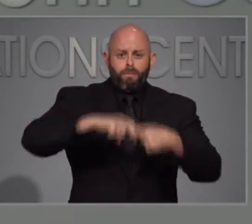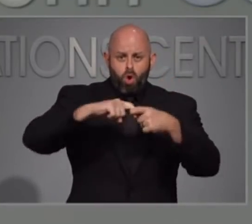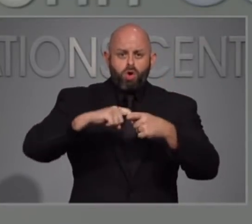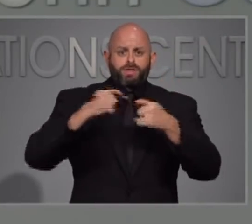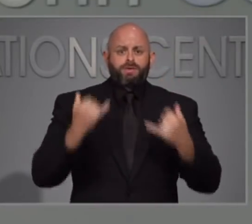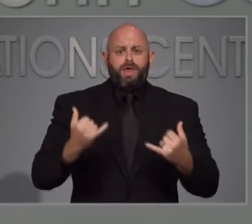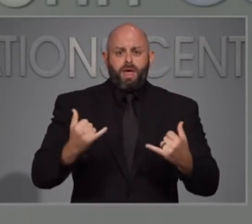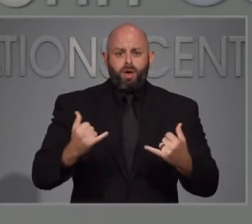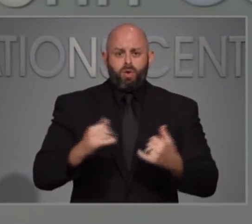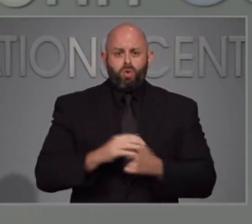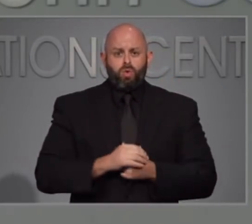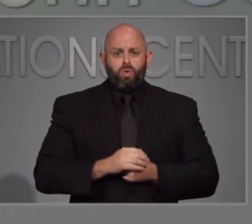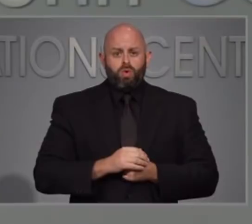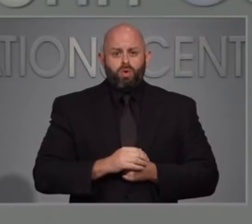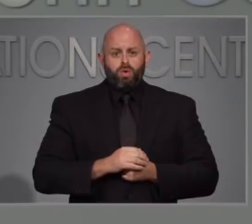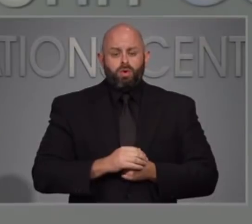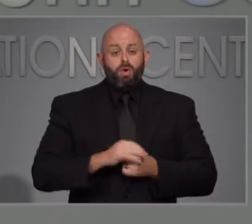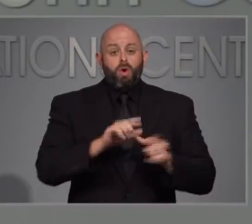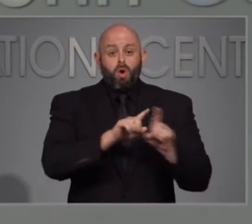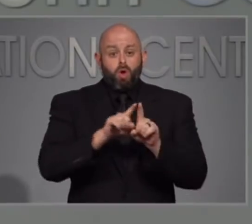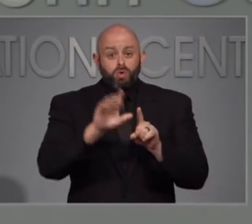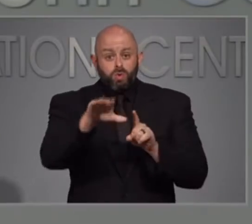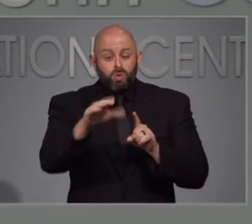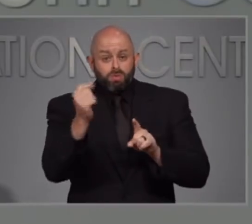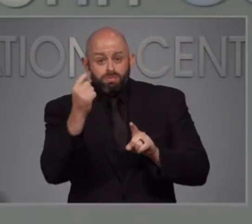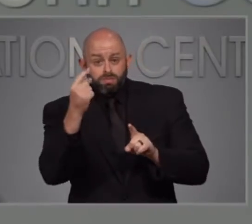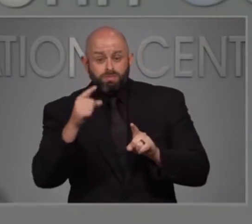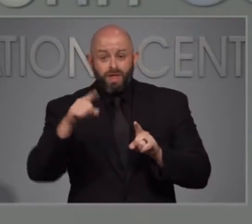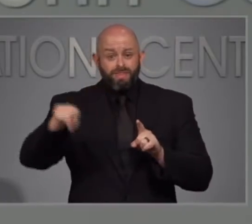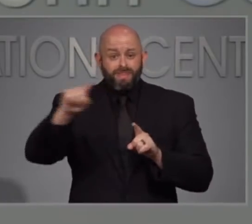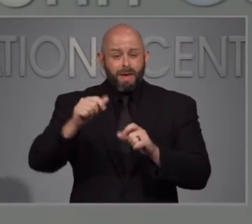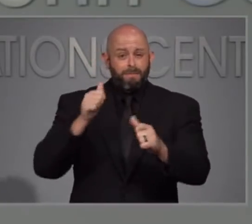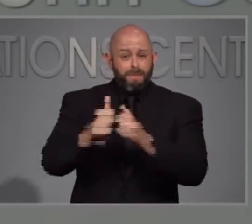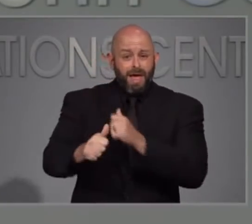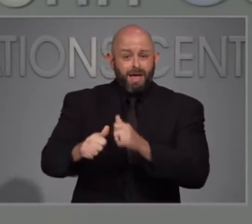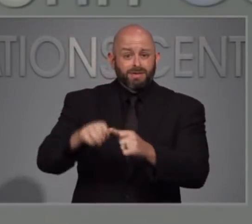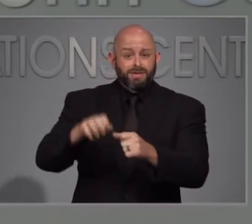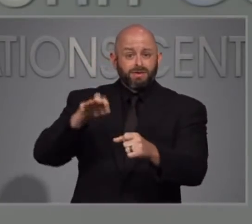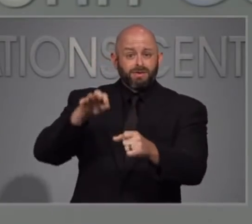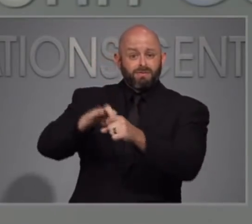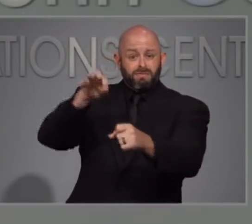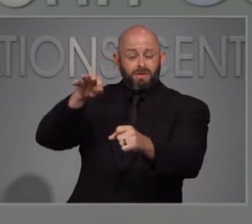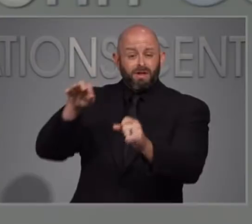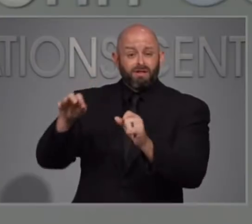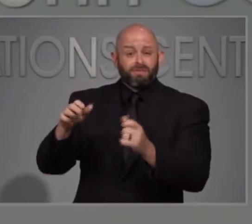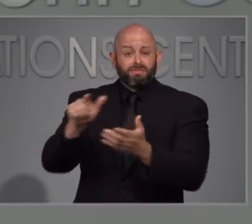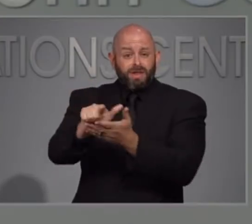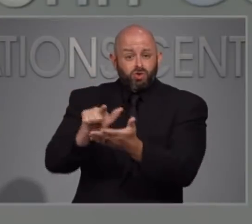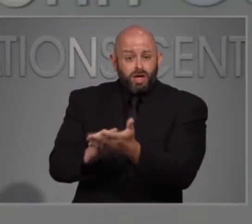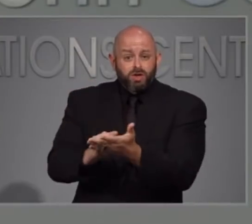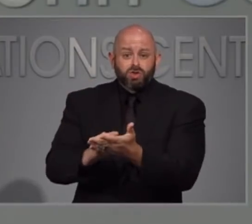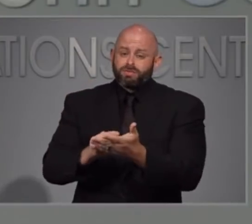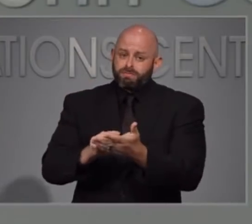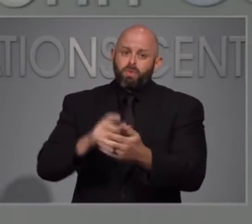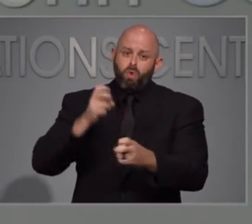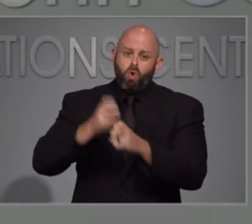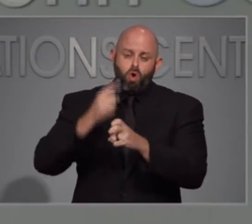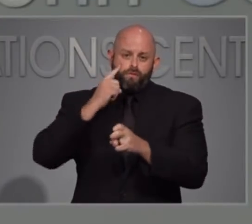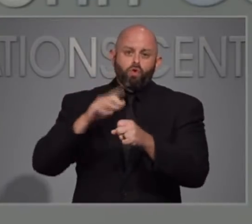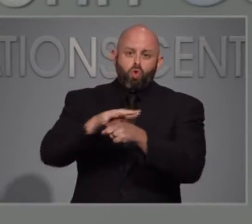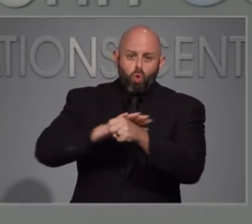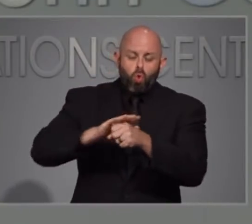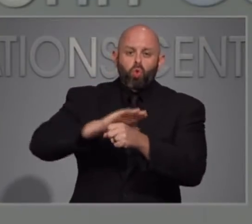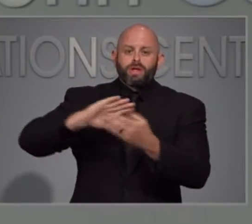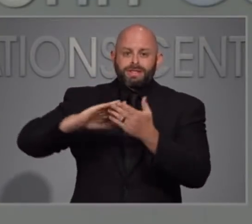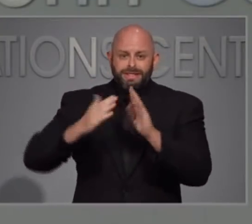addition, that legislation makes it more difficult for both local and state officials to put